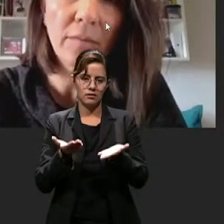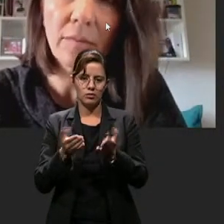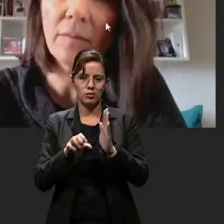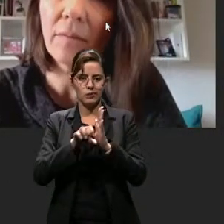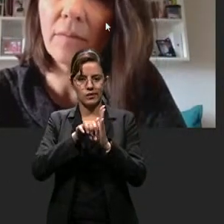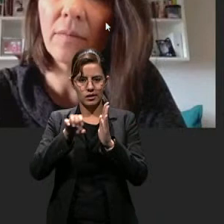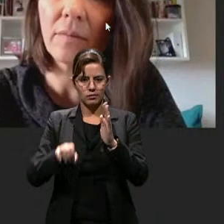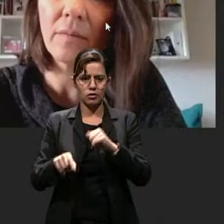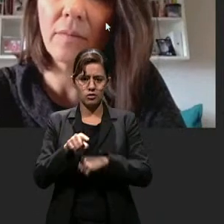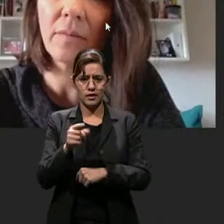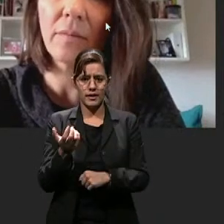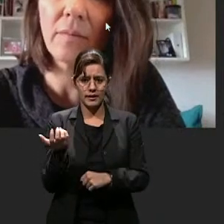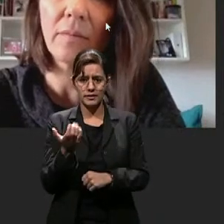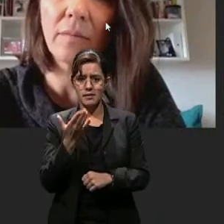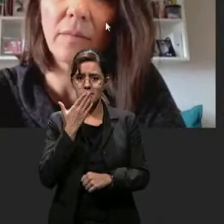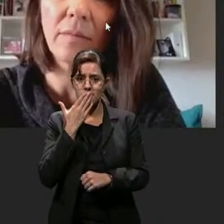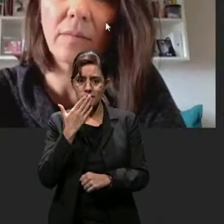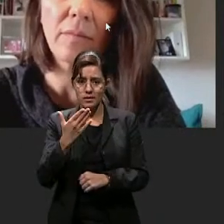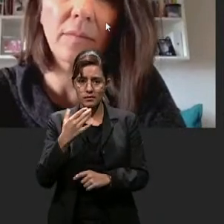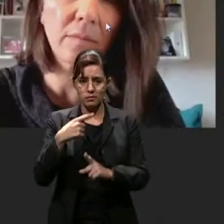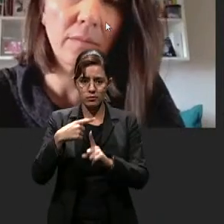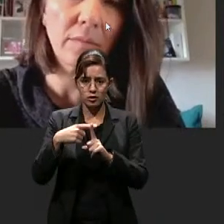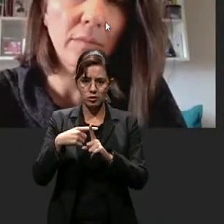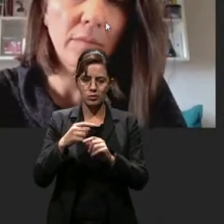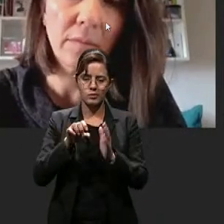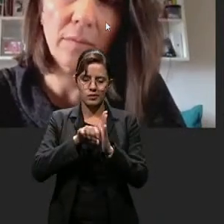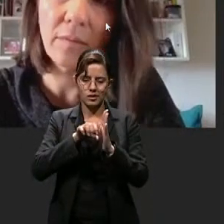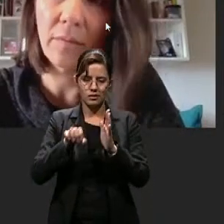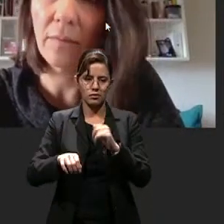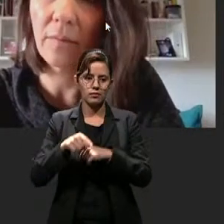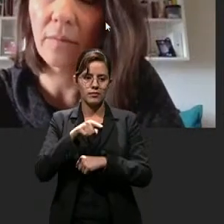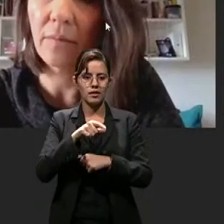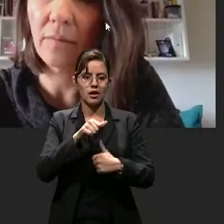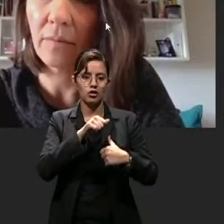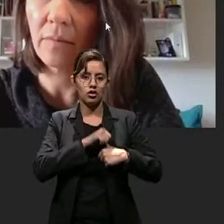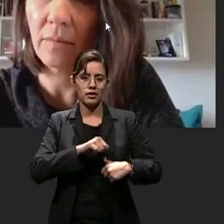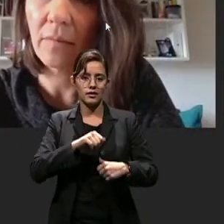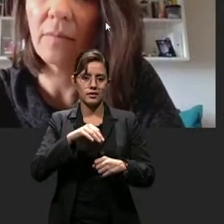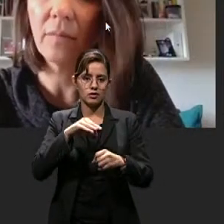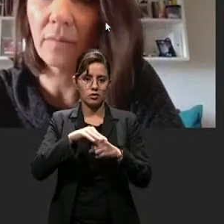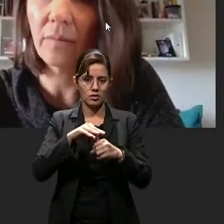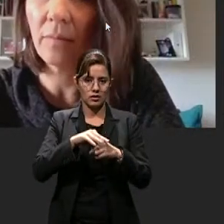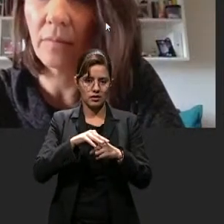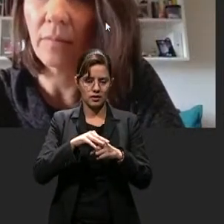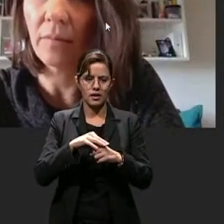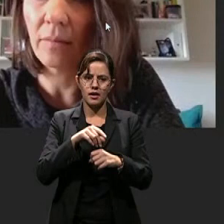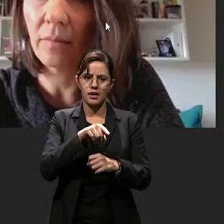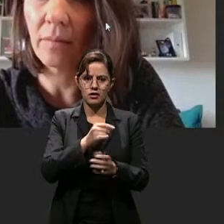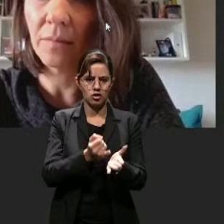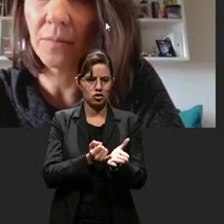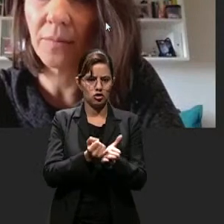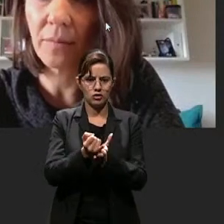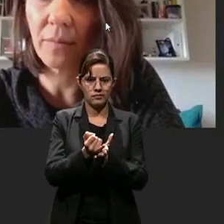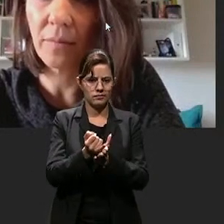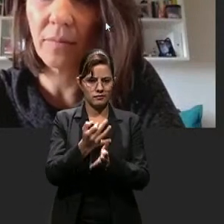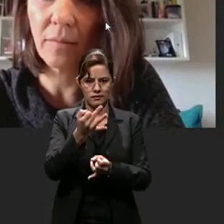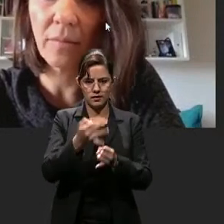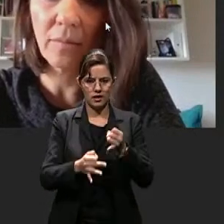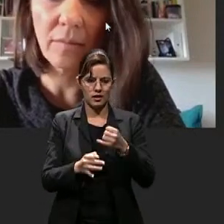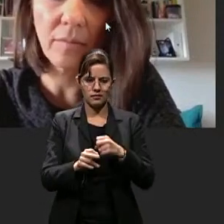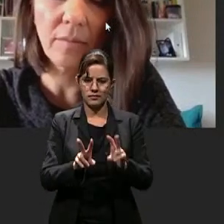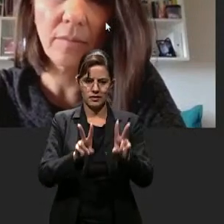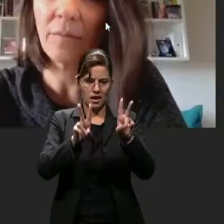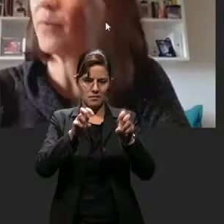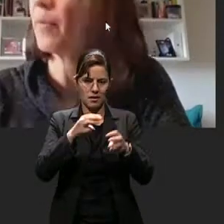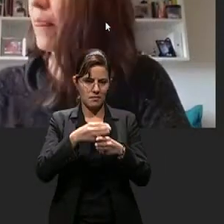between good principles. On one hand, you have electoral authorities that have the last word in electoral